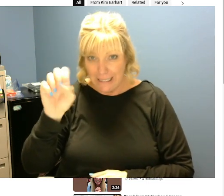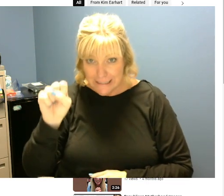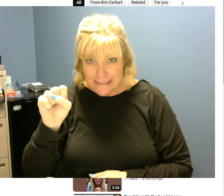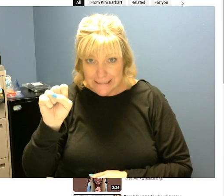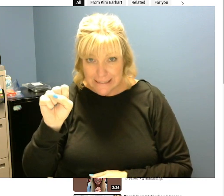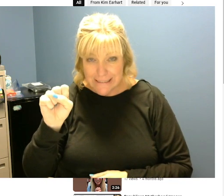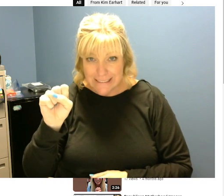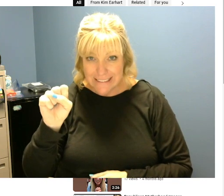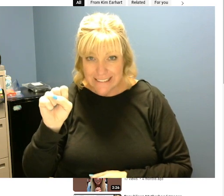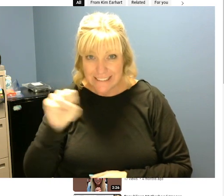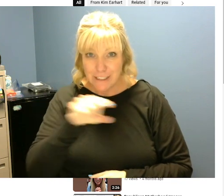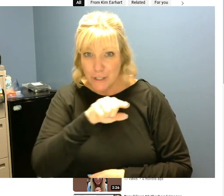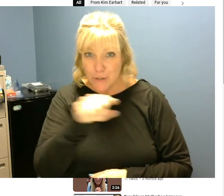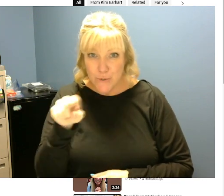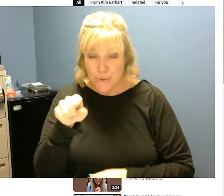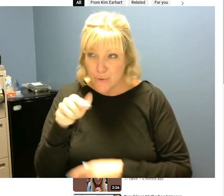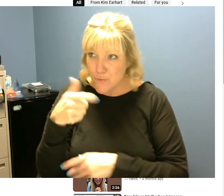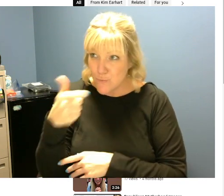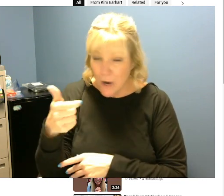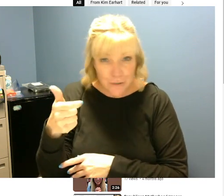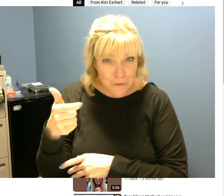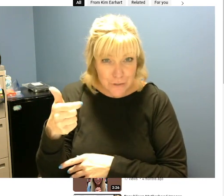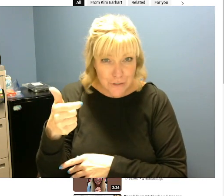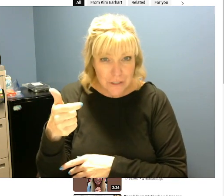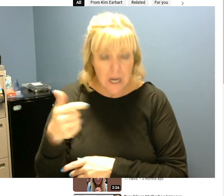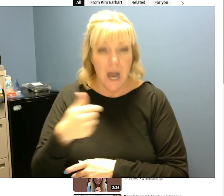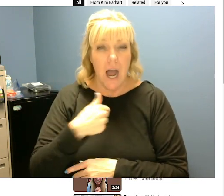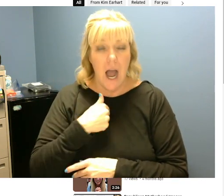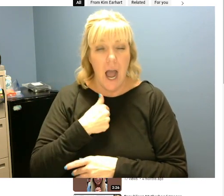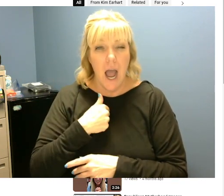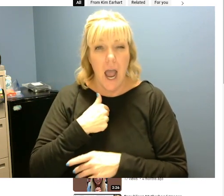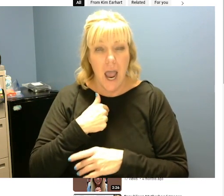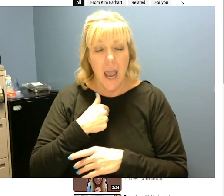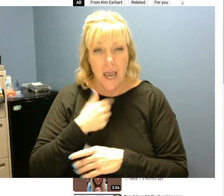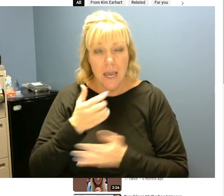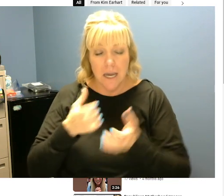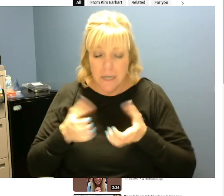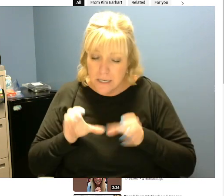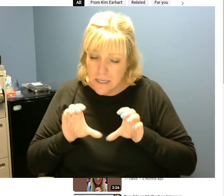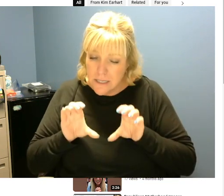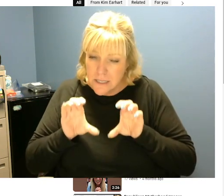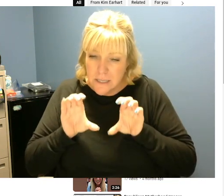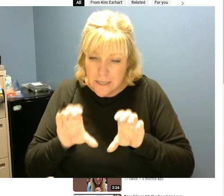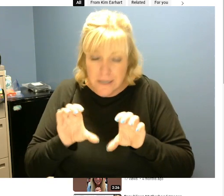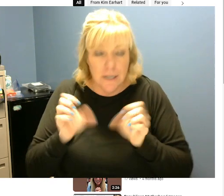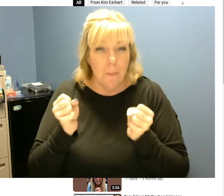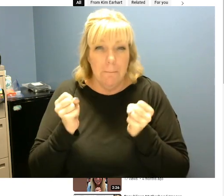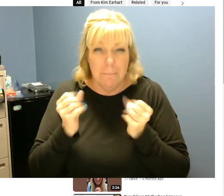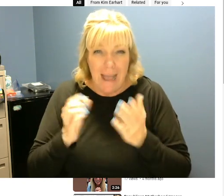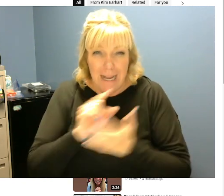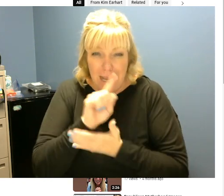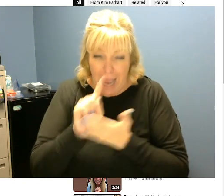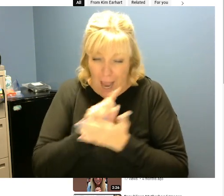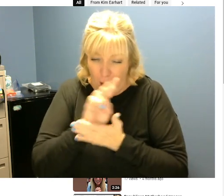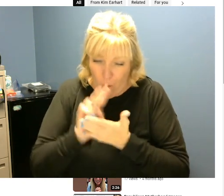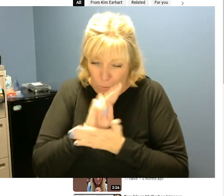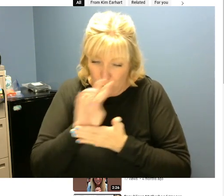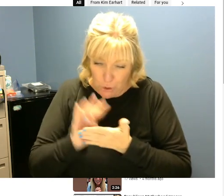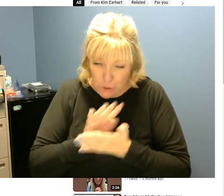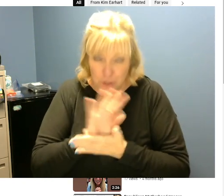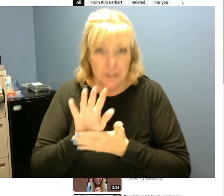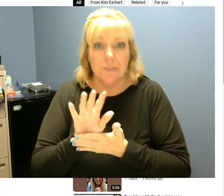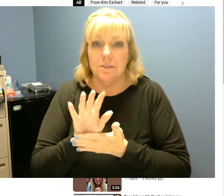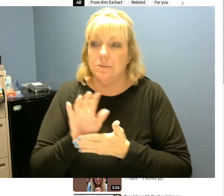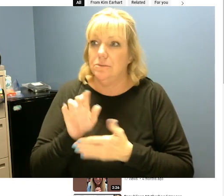so many hours trying to find links that meet kind of my